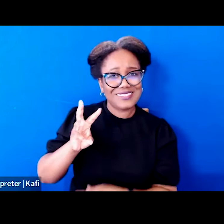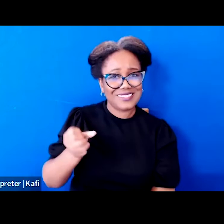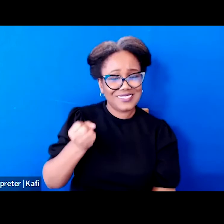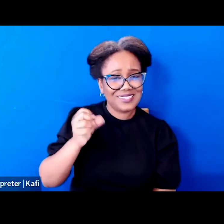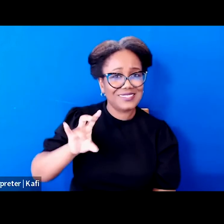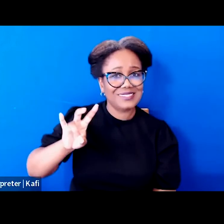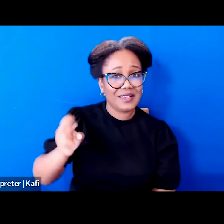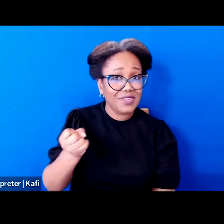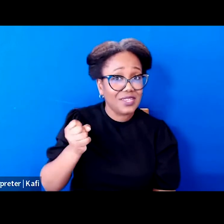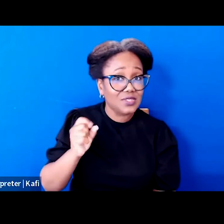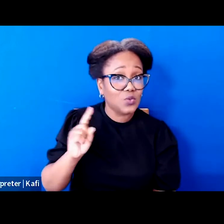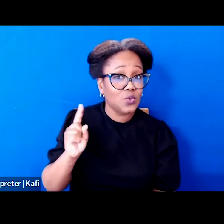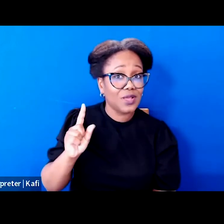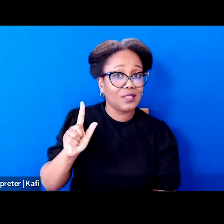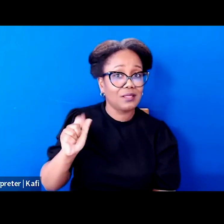Cambodia,